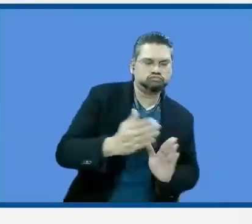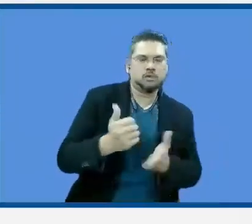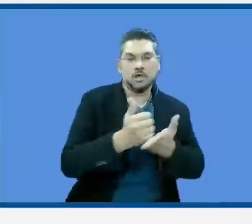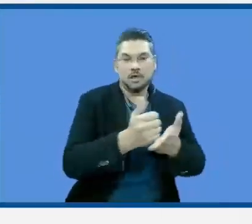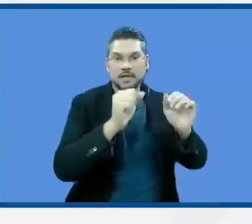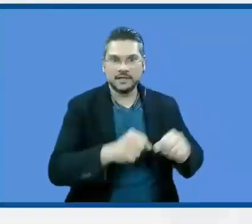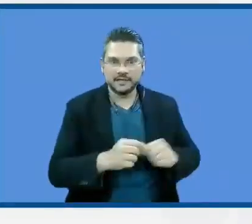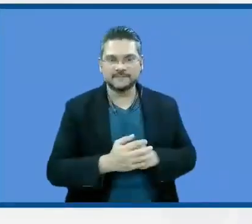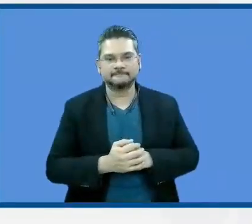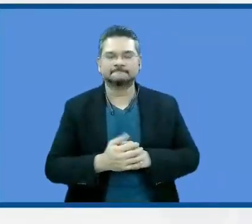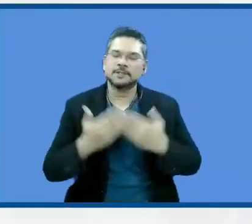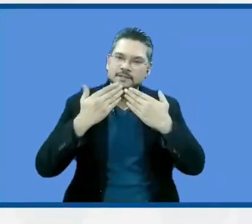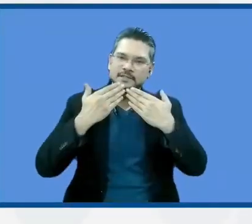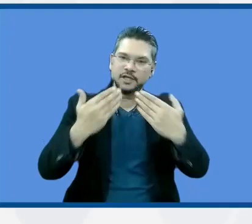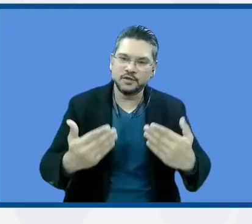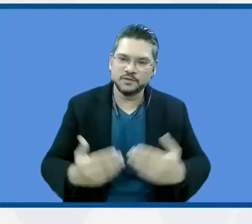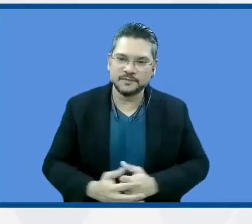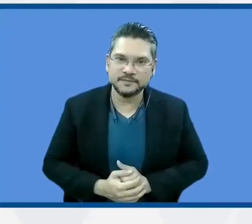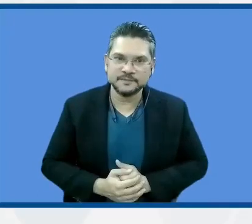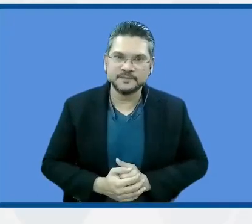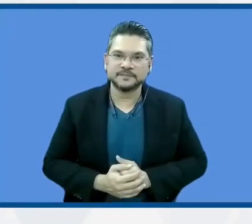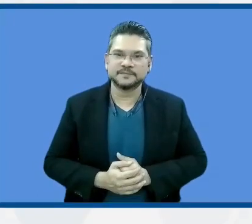gracias. Thank you very much.